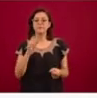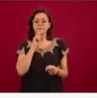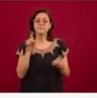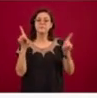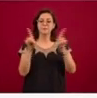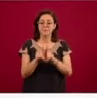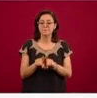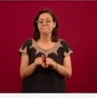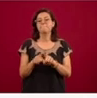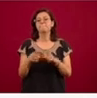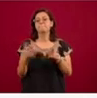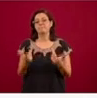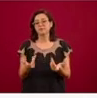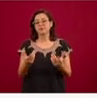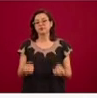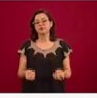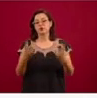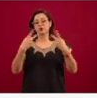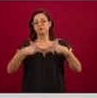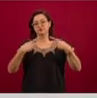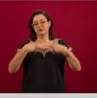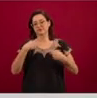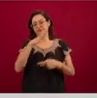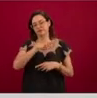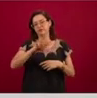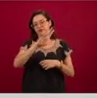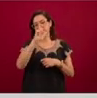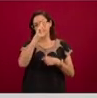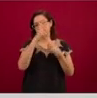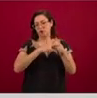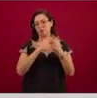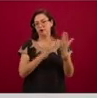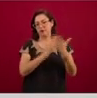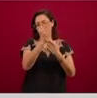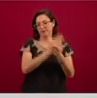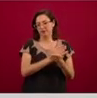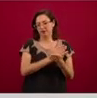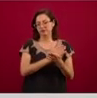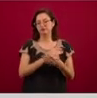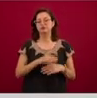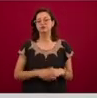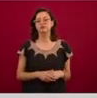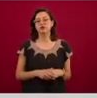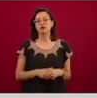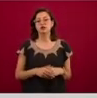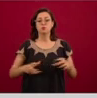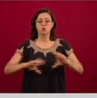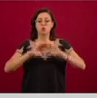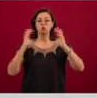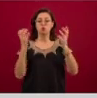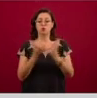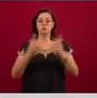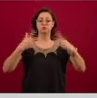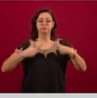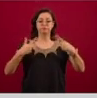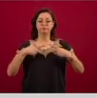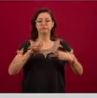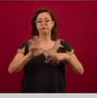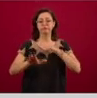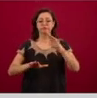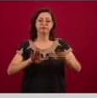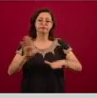And this is, of course, because the European region, the European continent, has been showing a